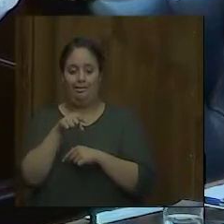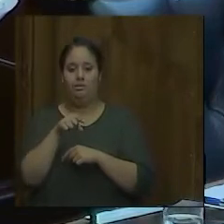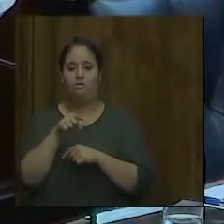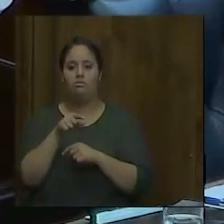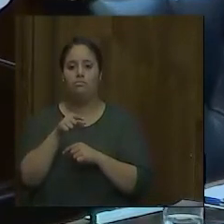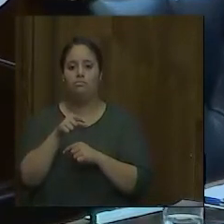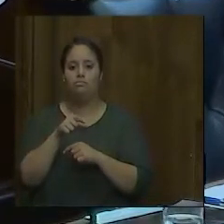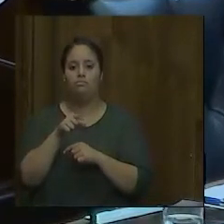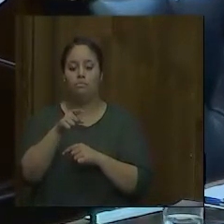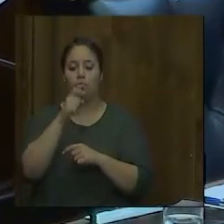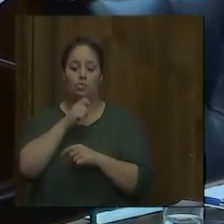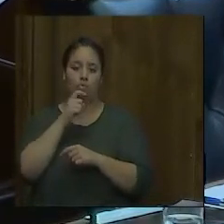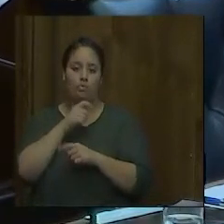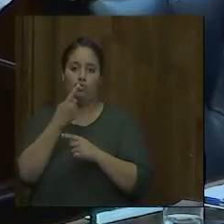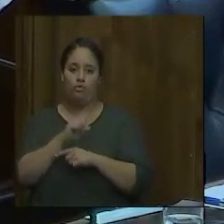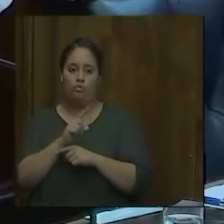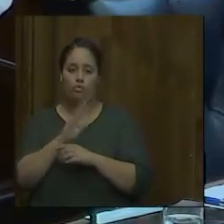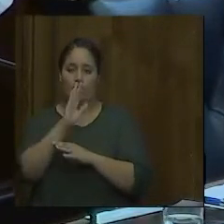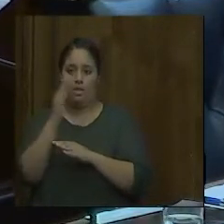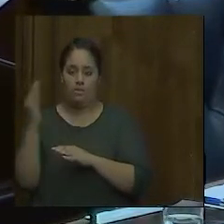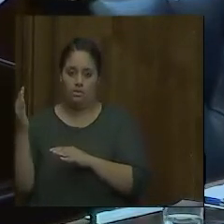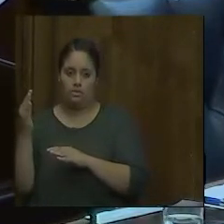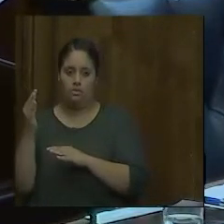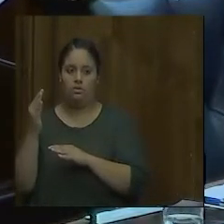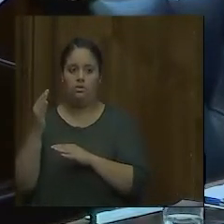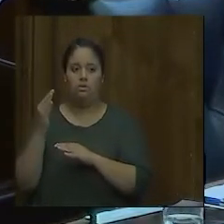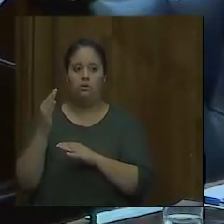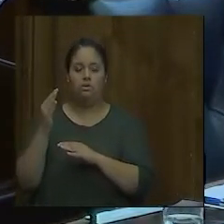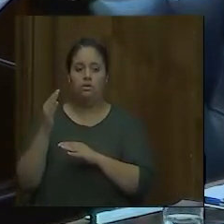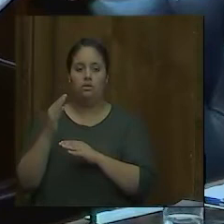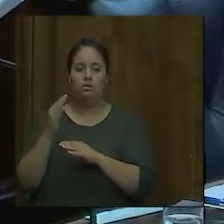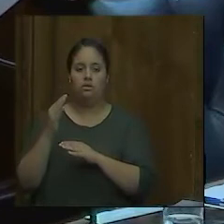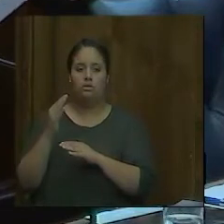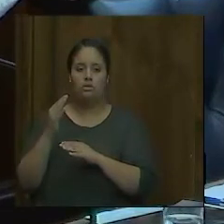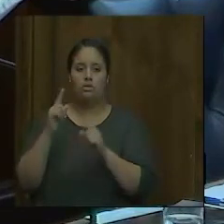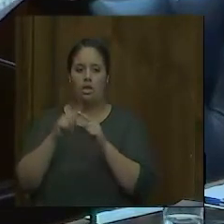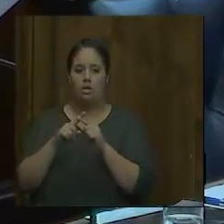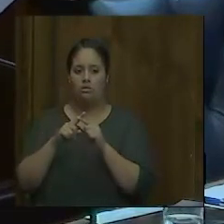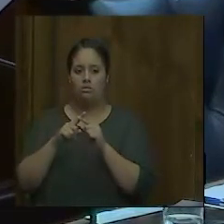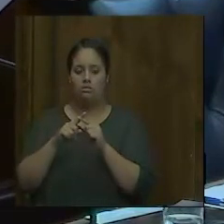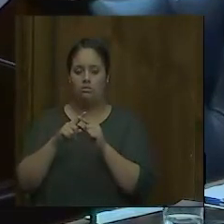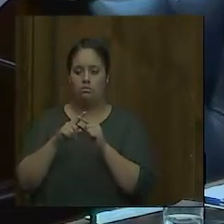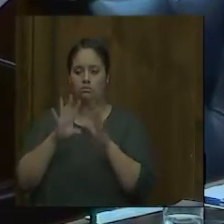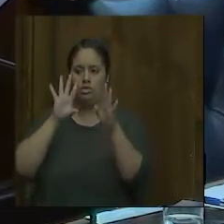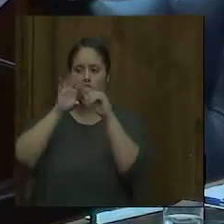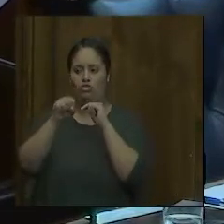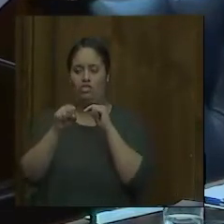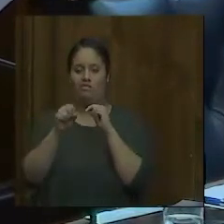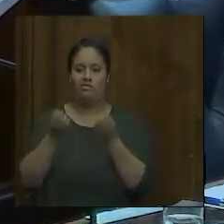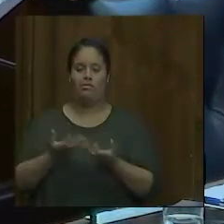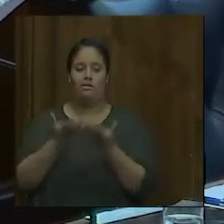is mostly used for the library and achieve services. This